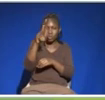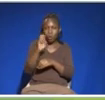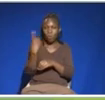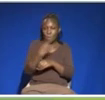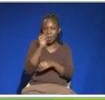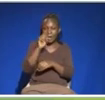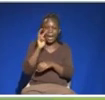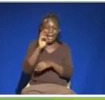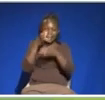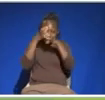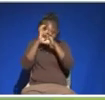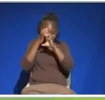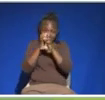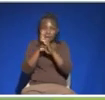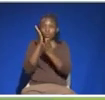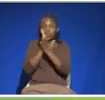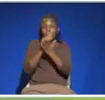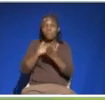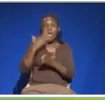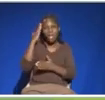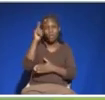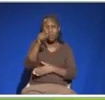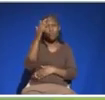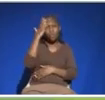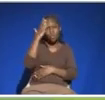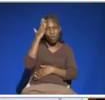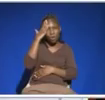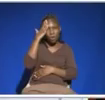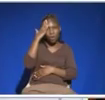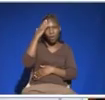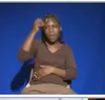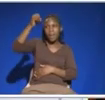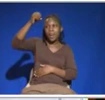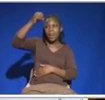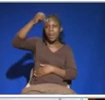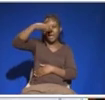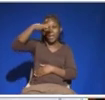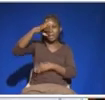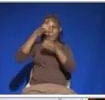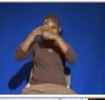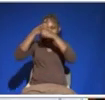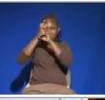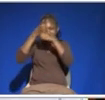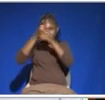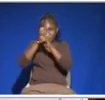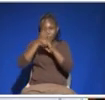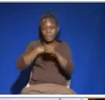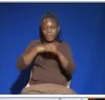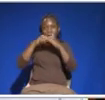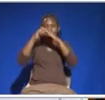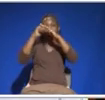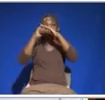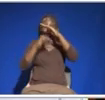Student, I know you are conversant with a light microscope, which has a low